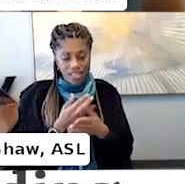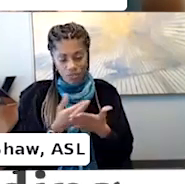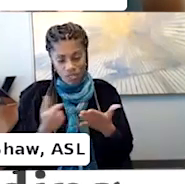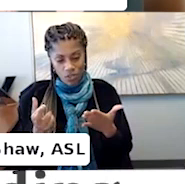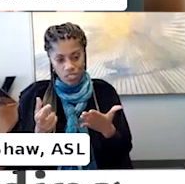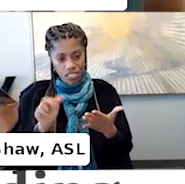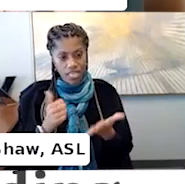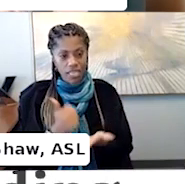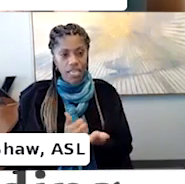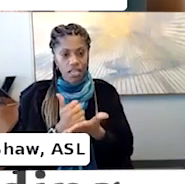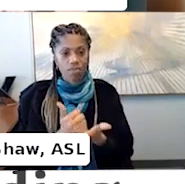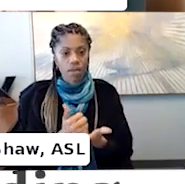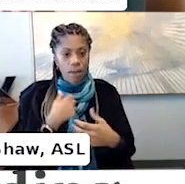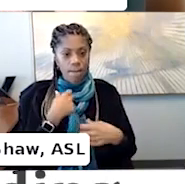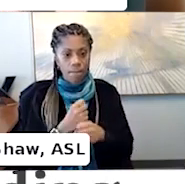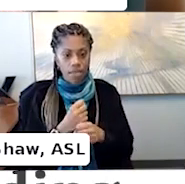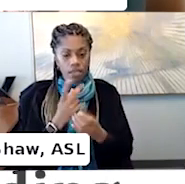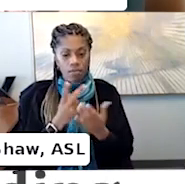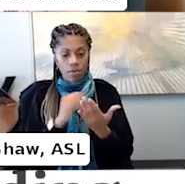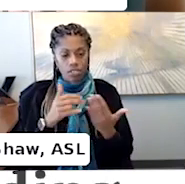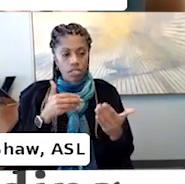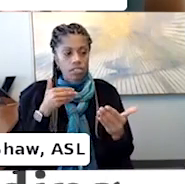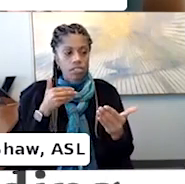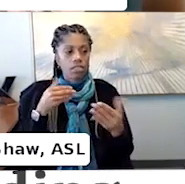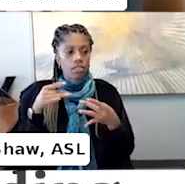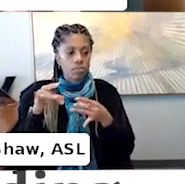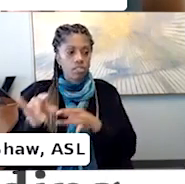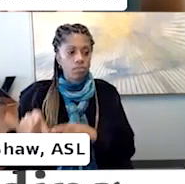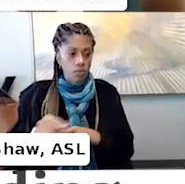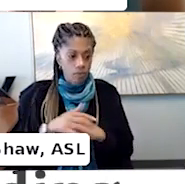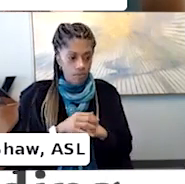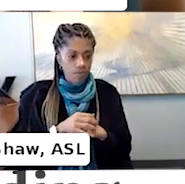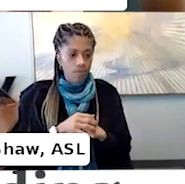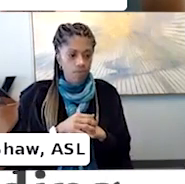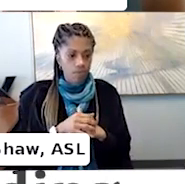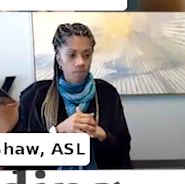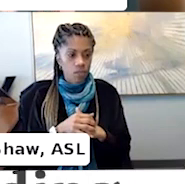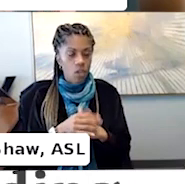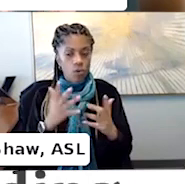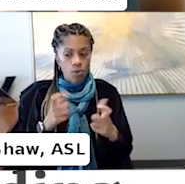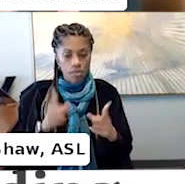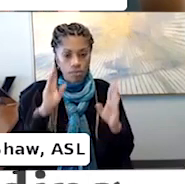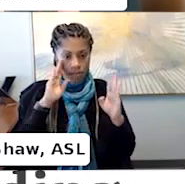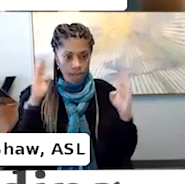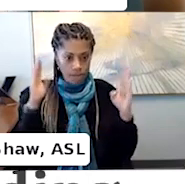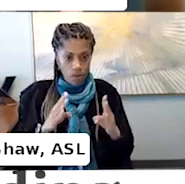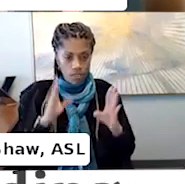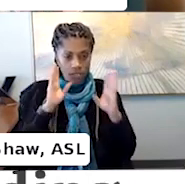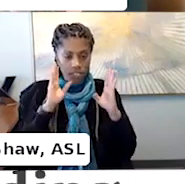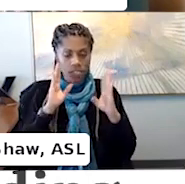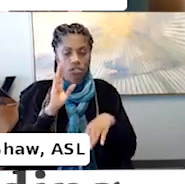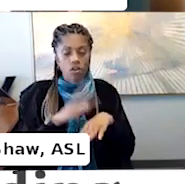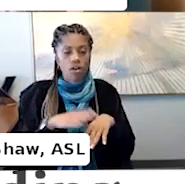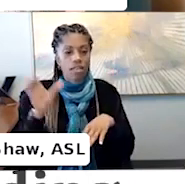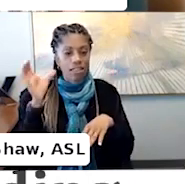project flow. We encourage y'all to do the same so that they can really focus their attention on listening and understanding the why with the